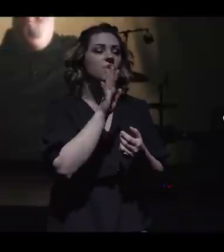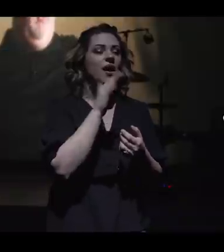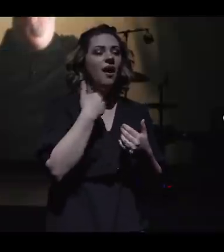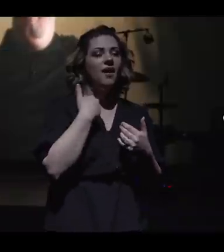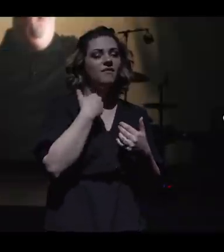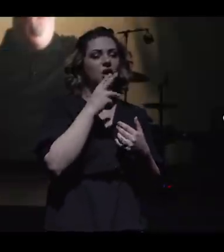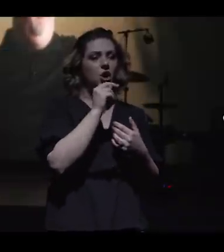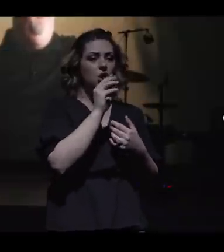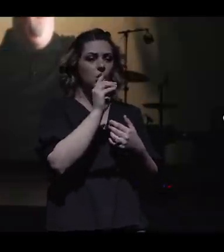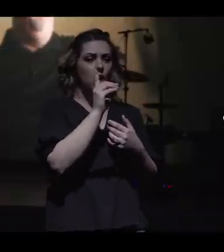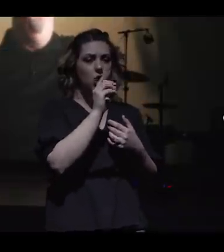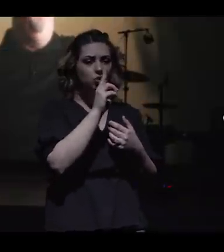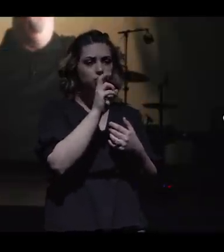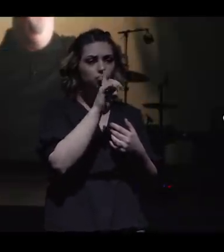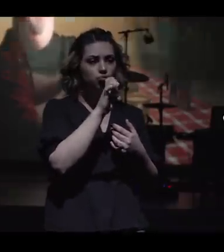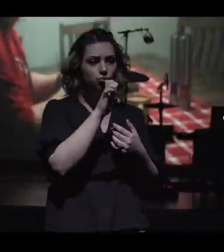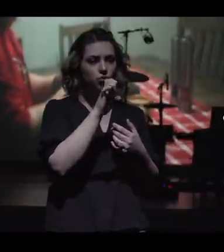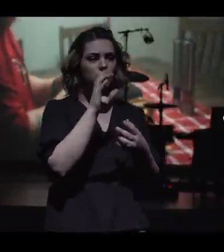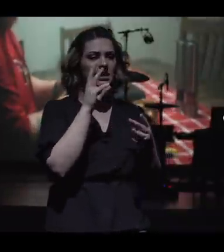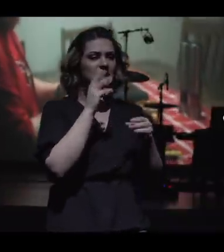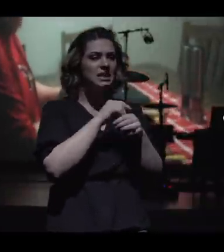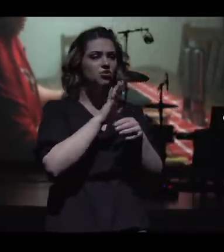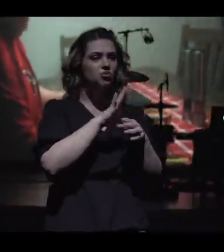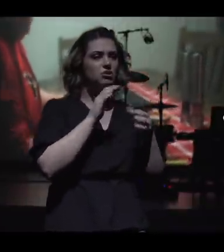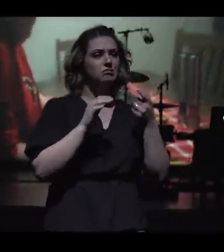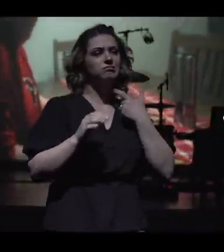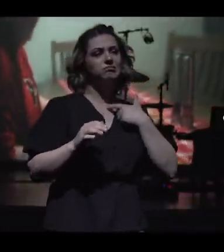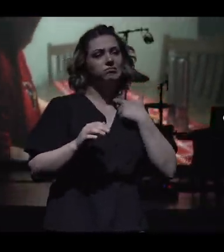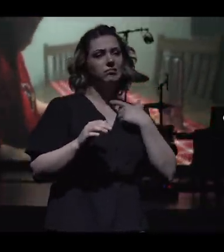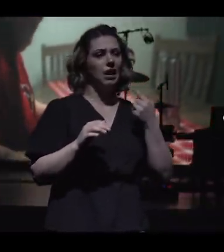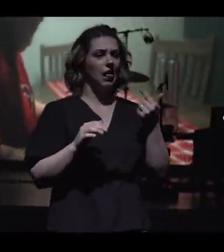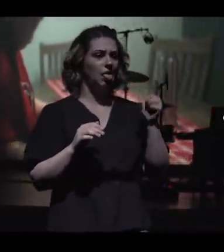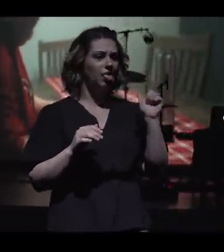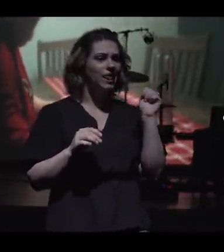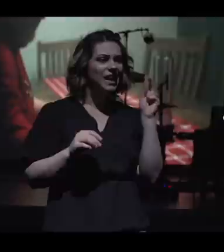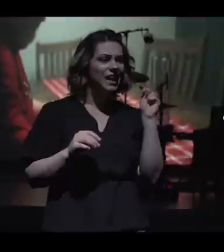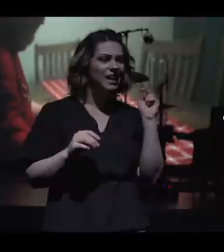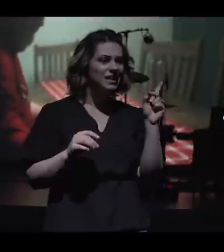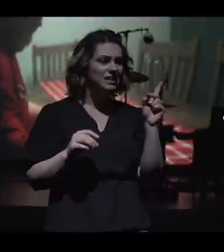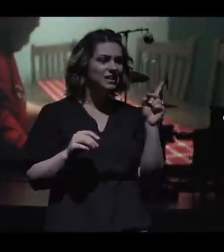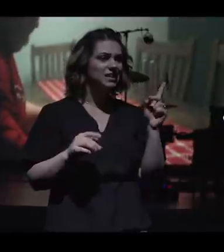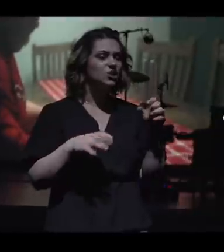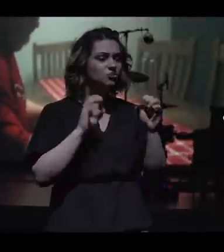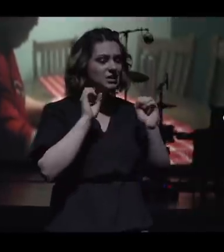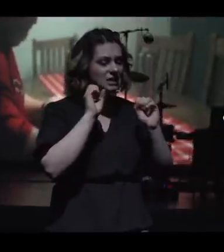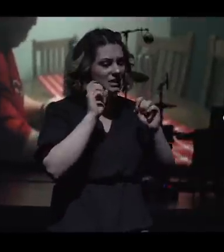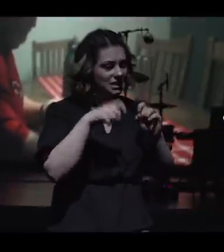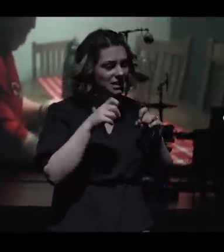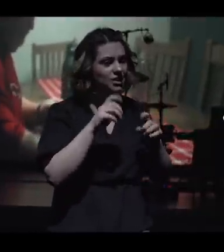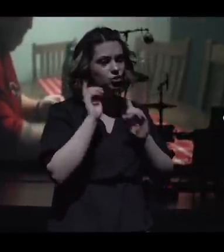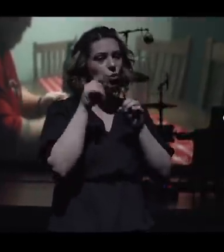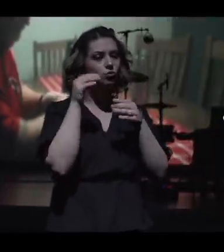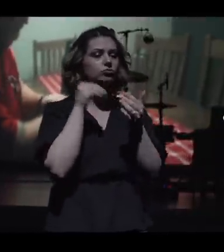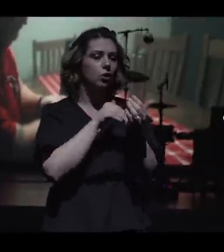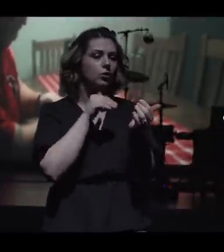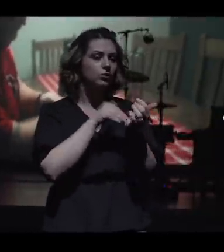and you need to follow up with your doctors. All right, so that part of the D is done. And then it had a